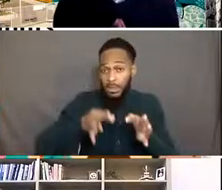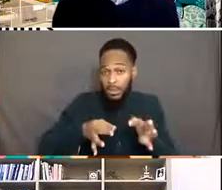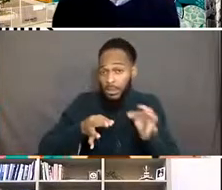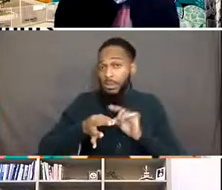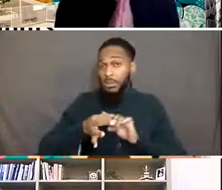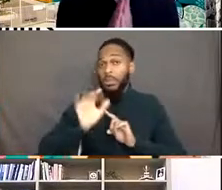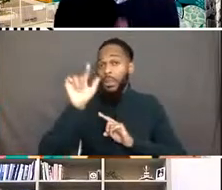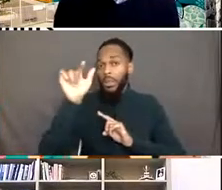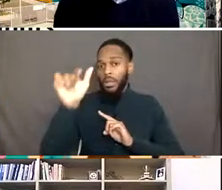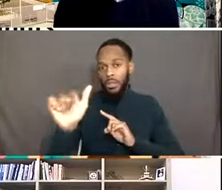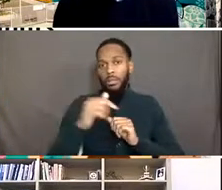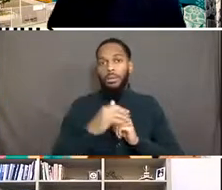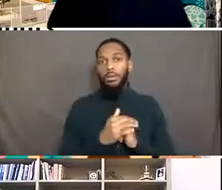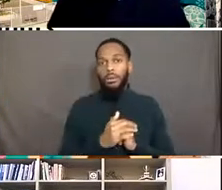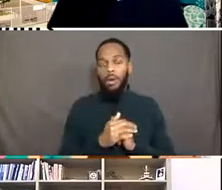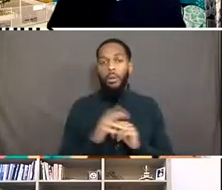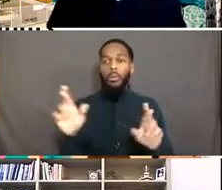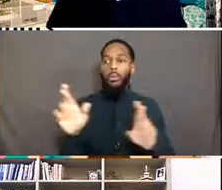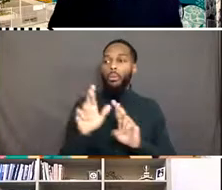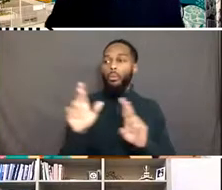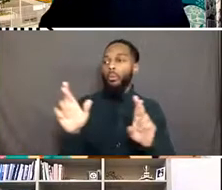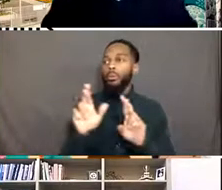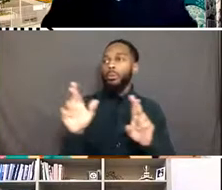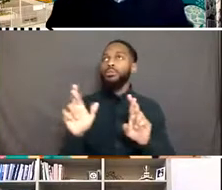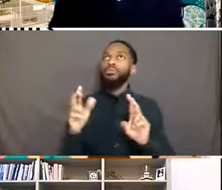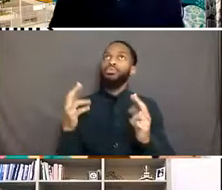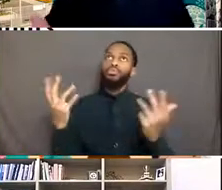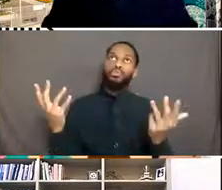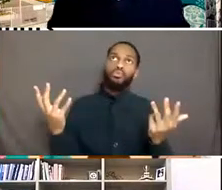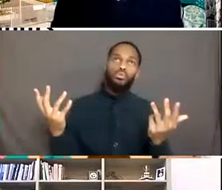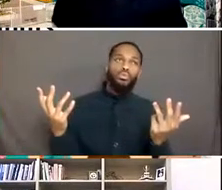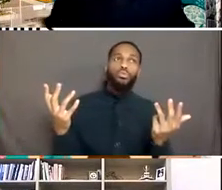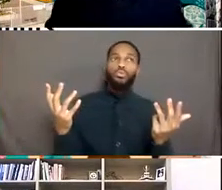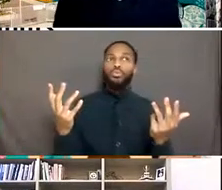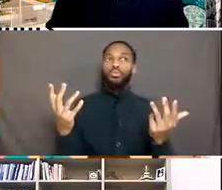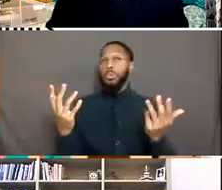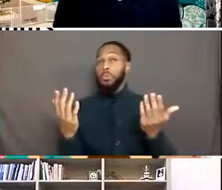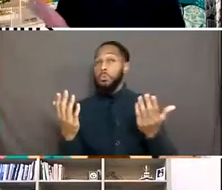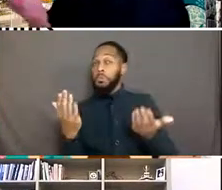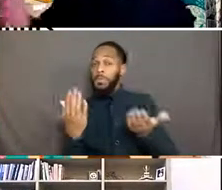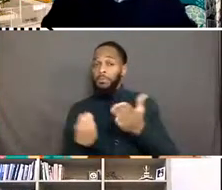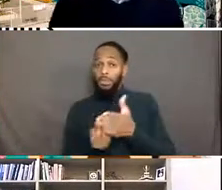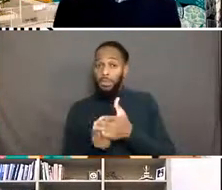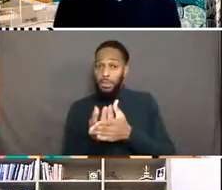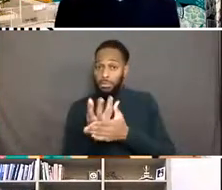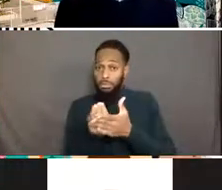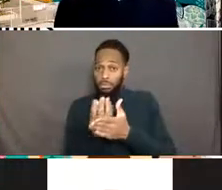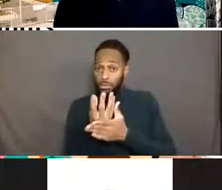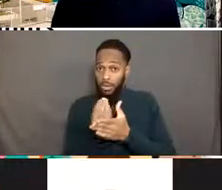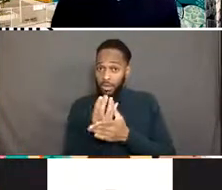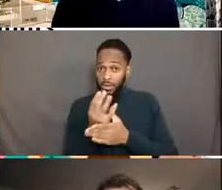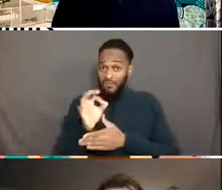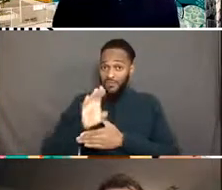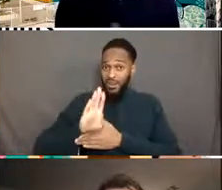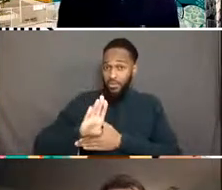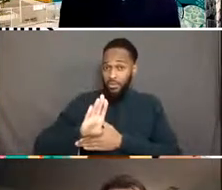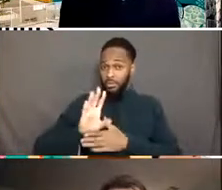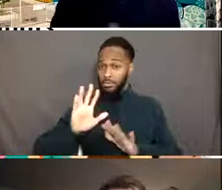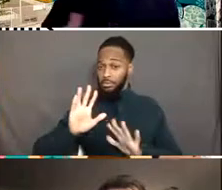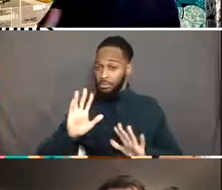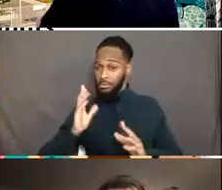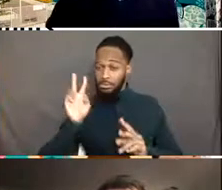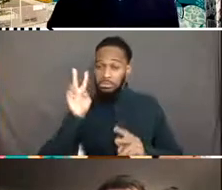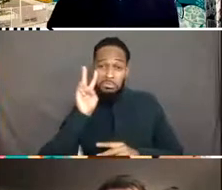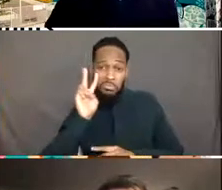are preparing to be ready for as early spring right now, February. Again, as soon